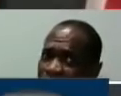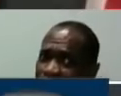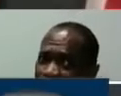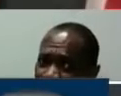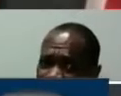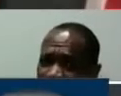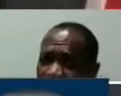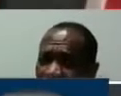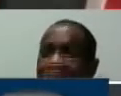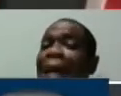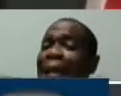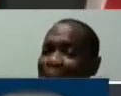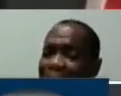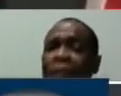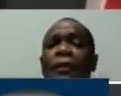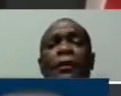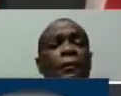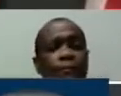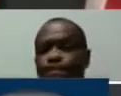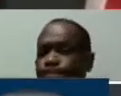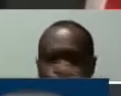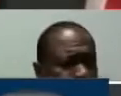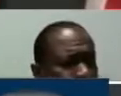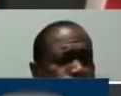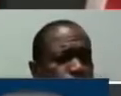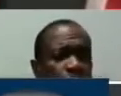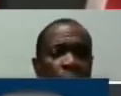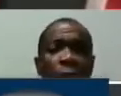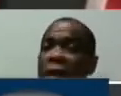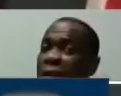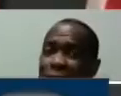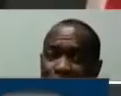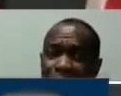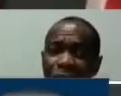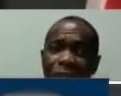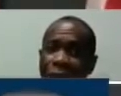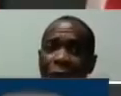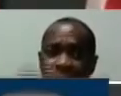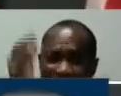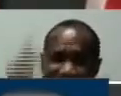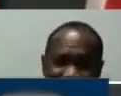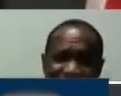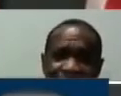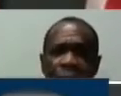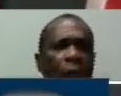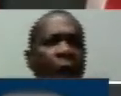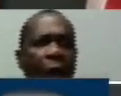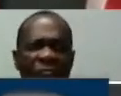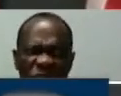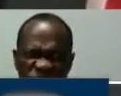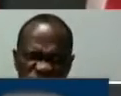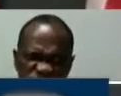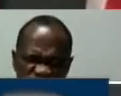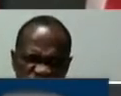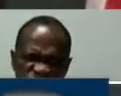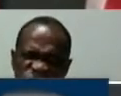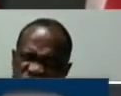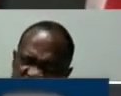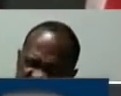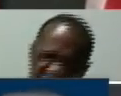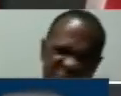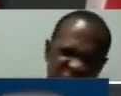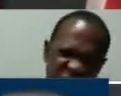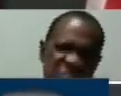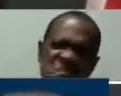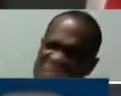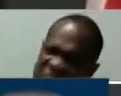this. None of this is aimed at any particular person or any particular body. It is